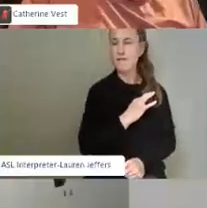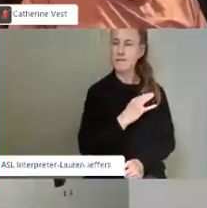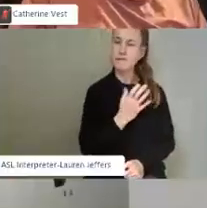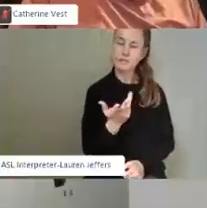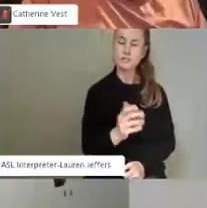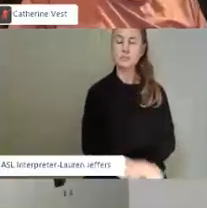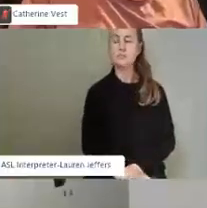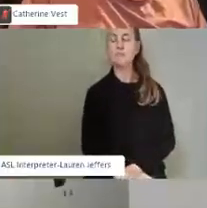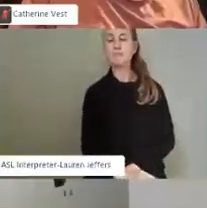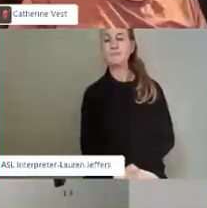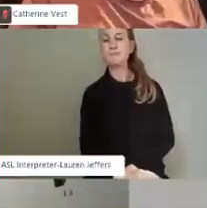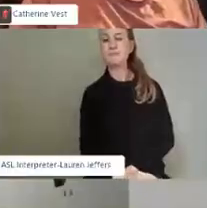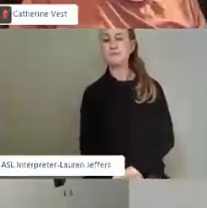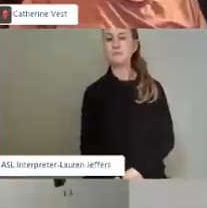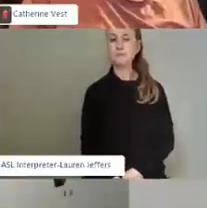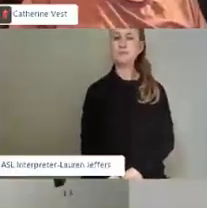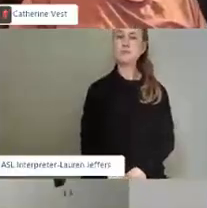out.